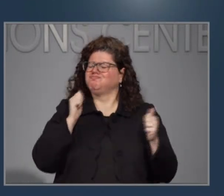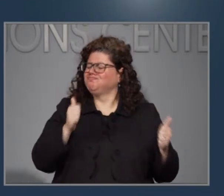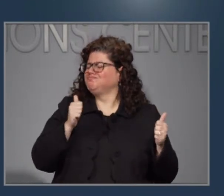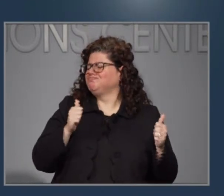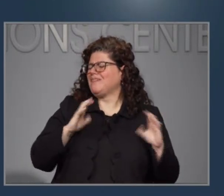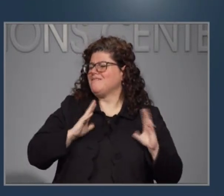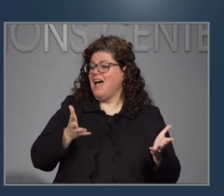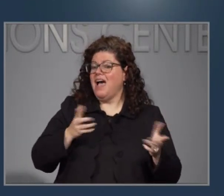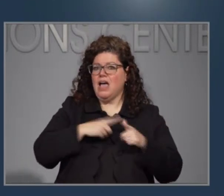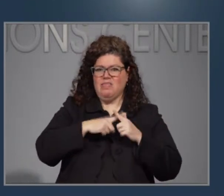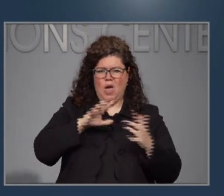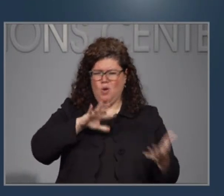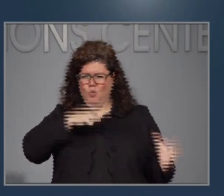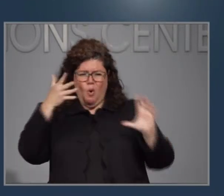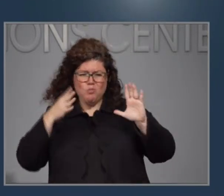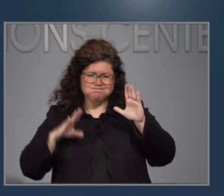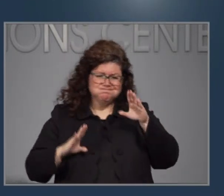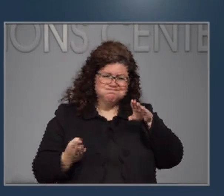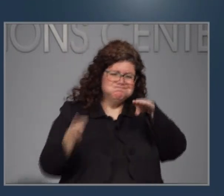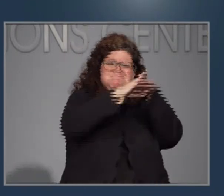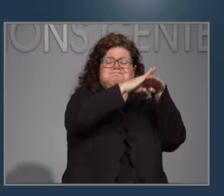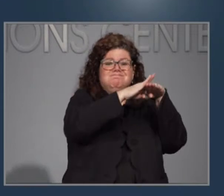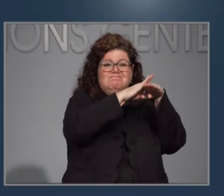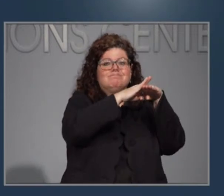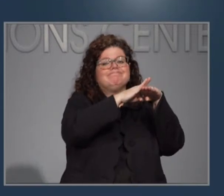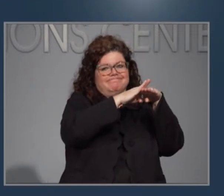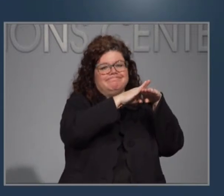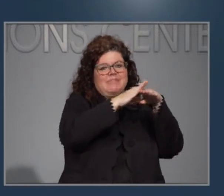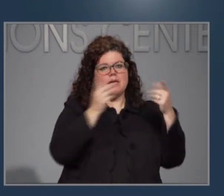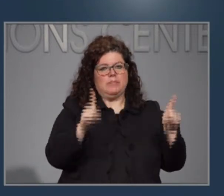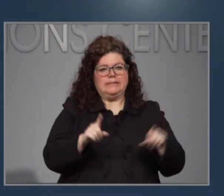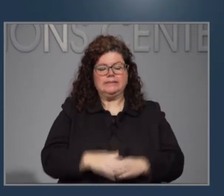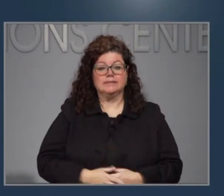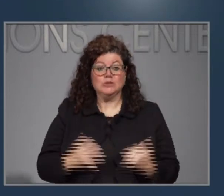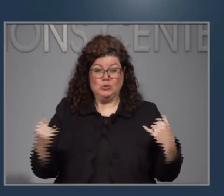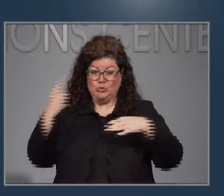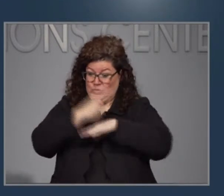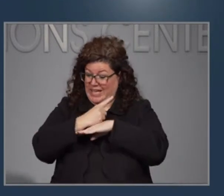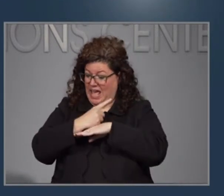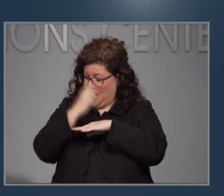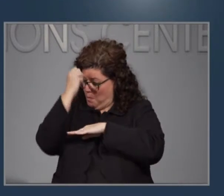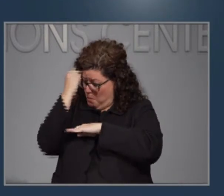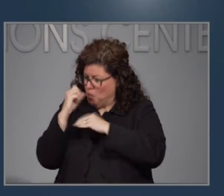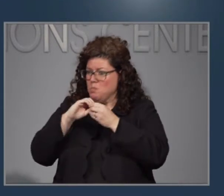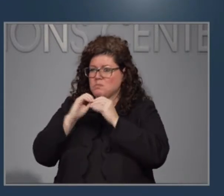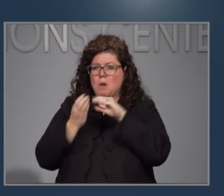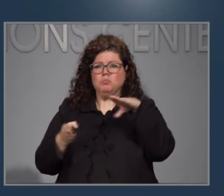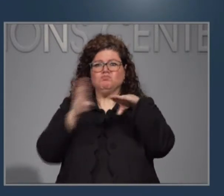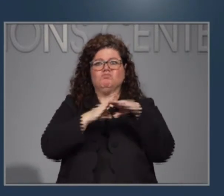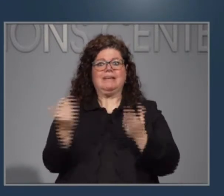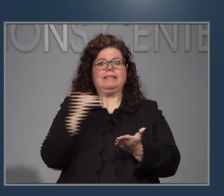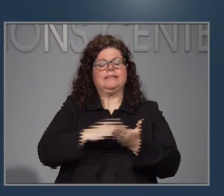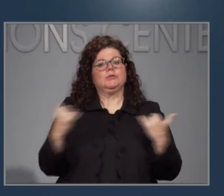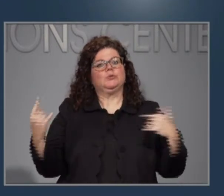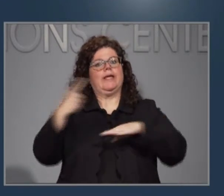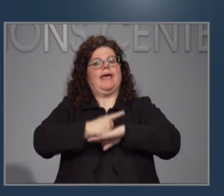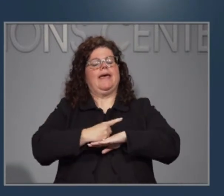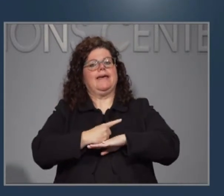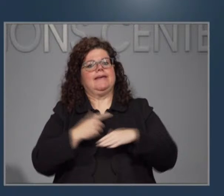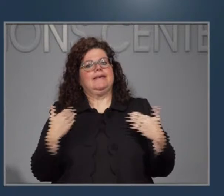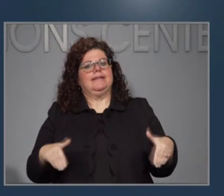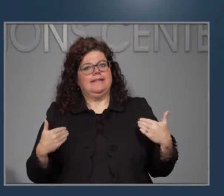through the data today, you'll see that unfortunately it's been another record-setting day. As a reminder, we look at